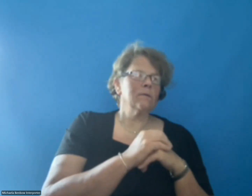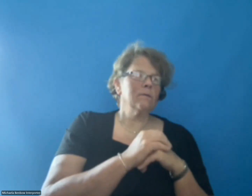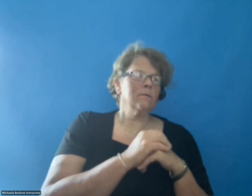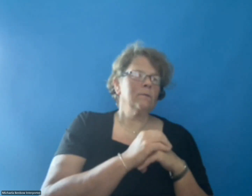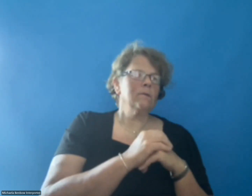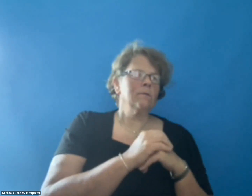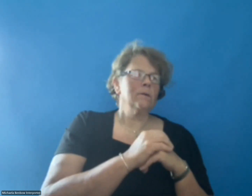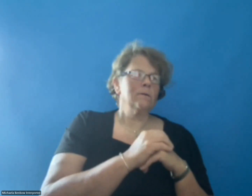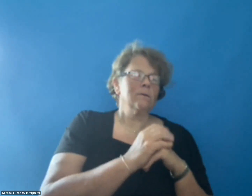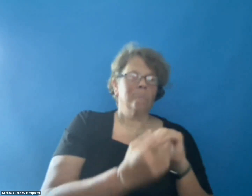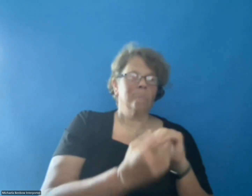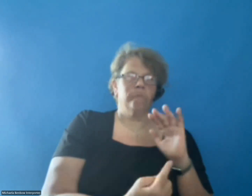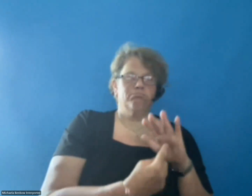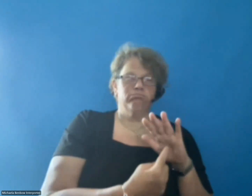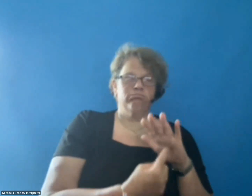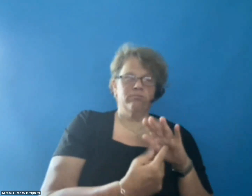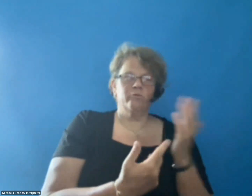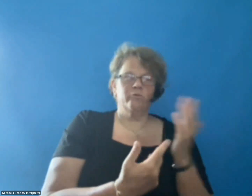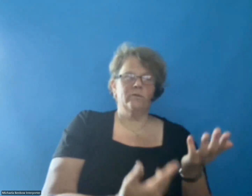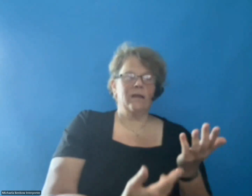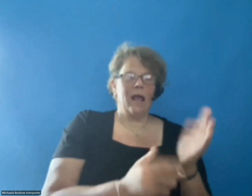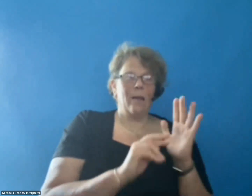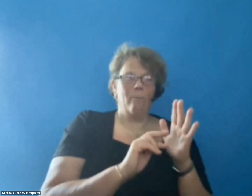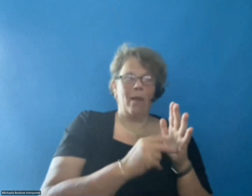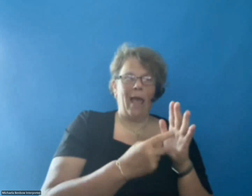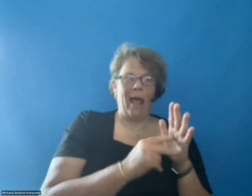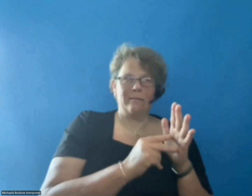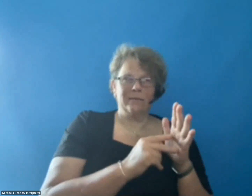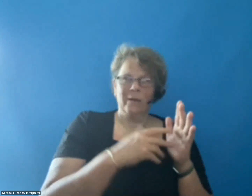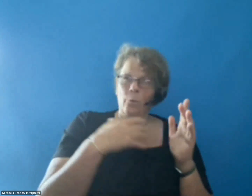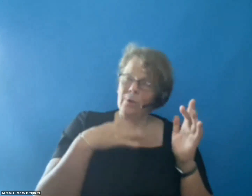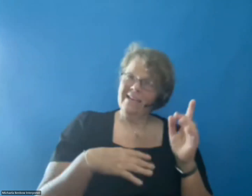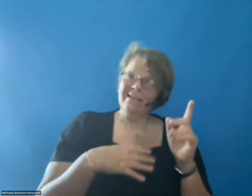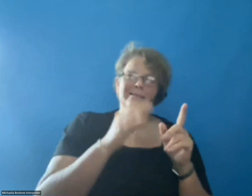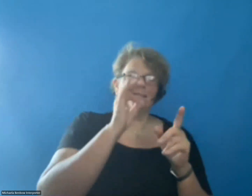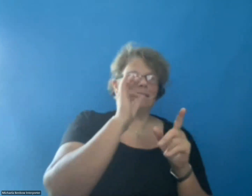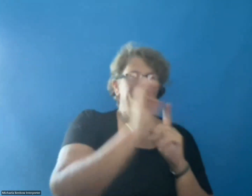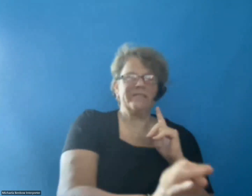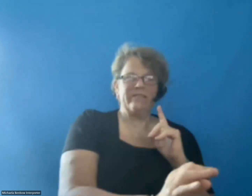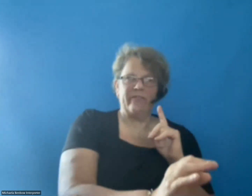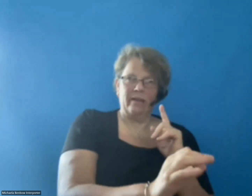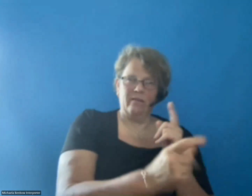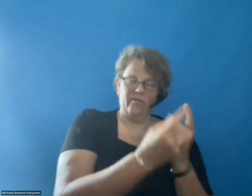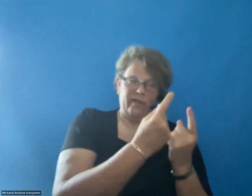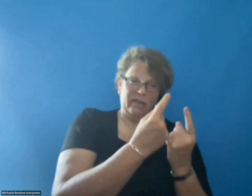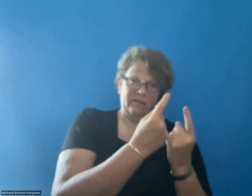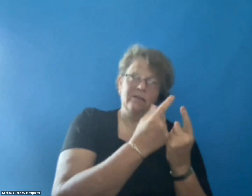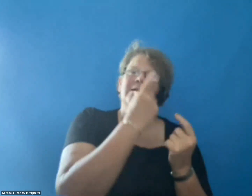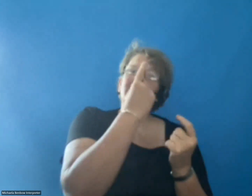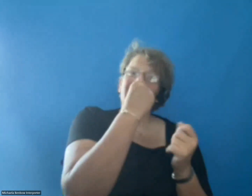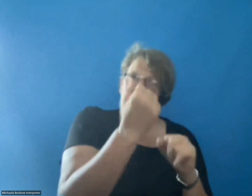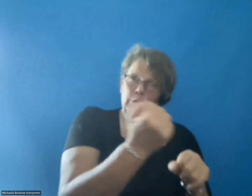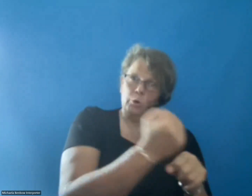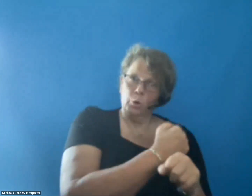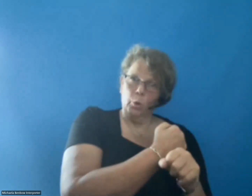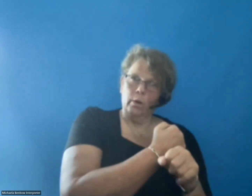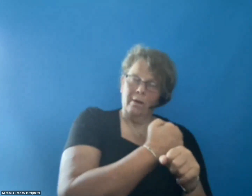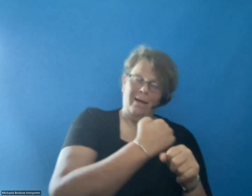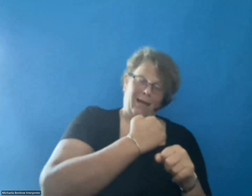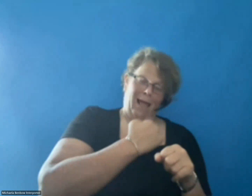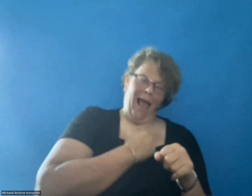you know, the key from taking a plan into delivery is being really quite specific about the things that we can do, and in our own sphere